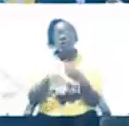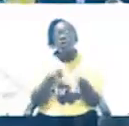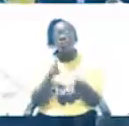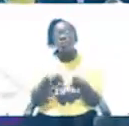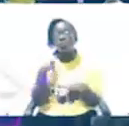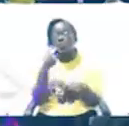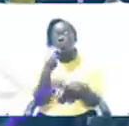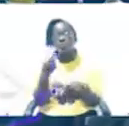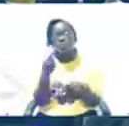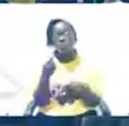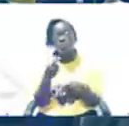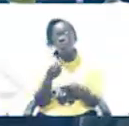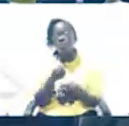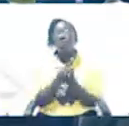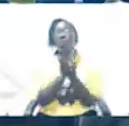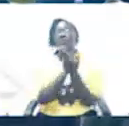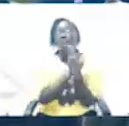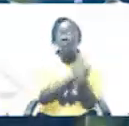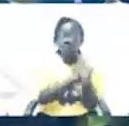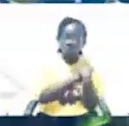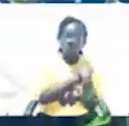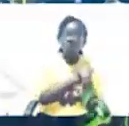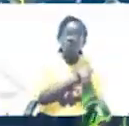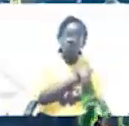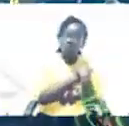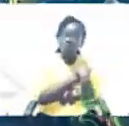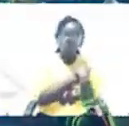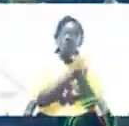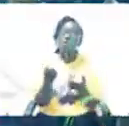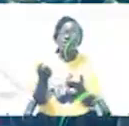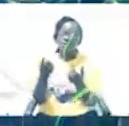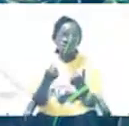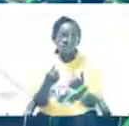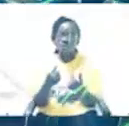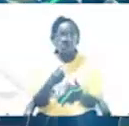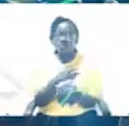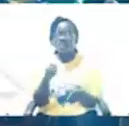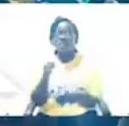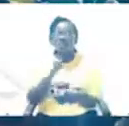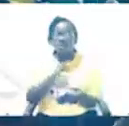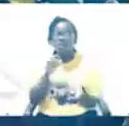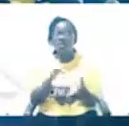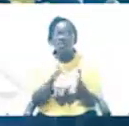rest. This is that rest. Come.